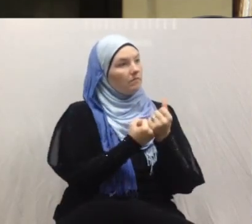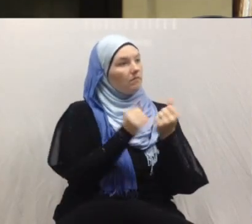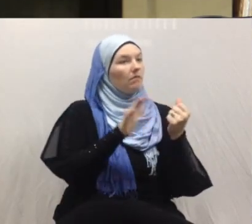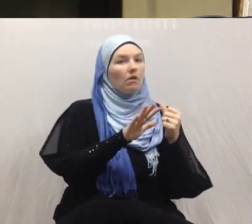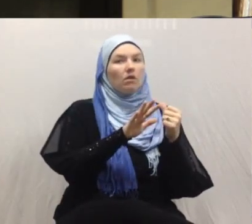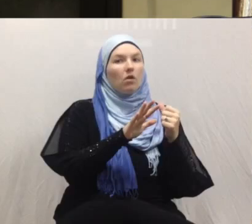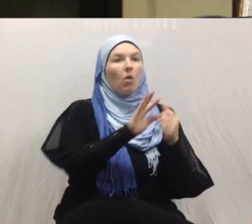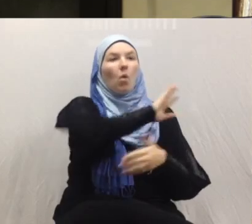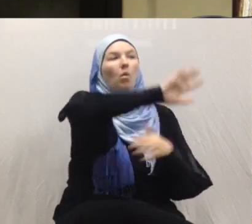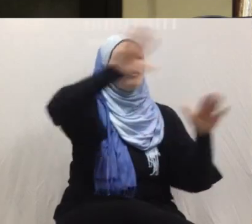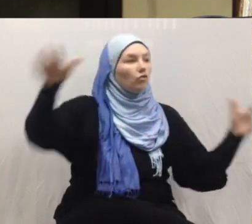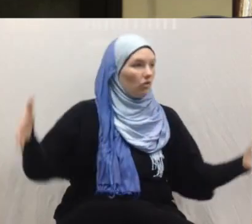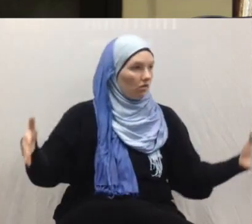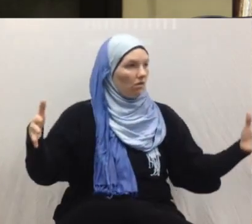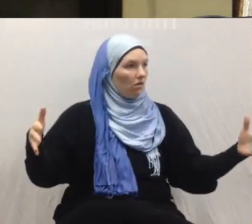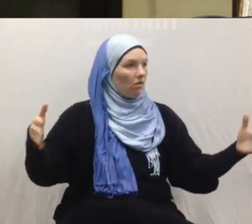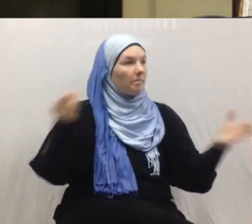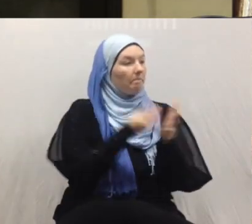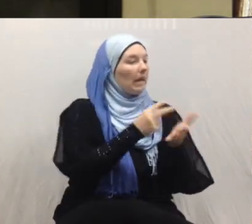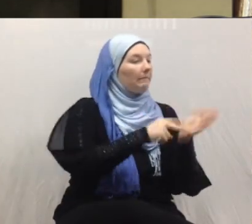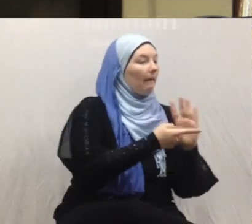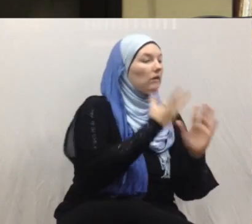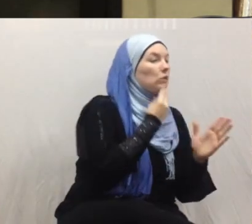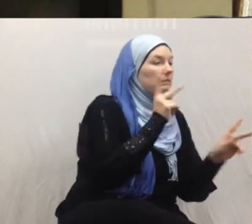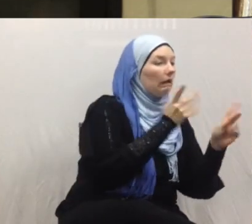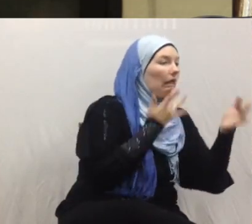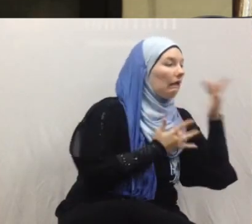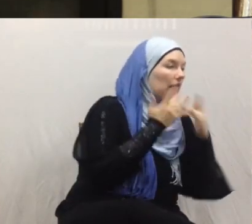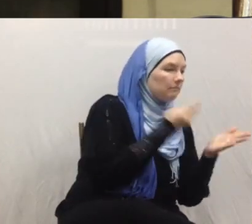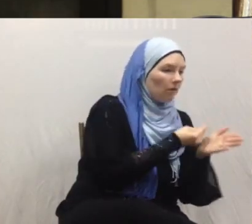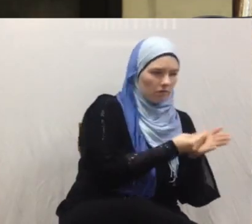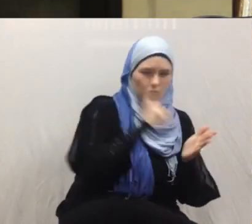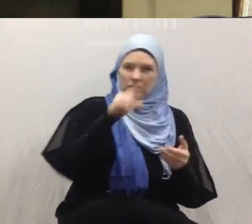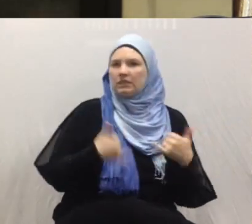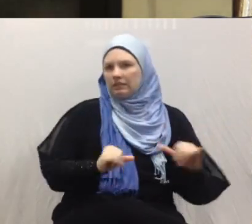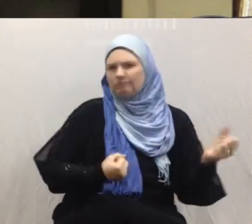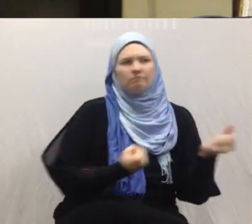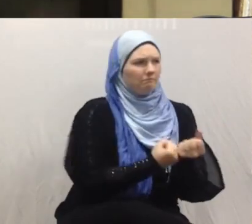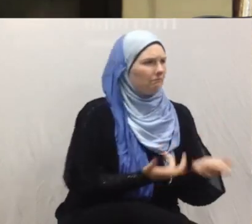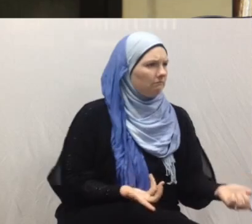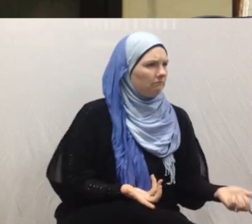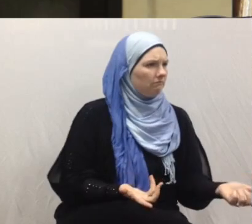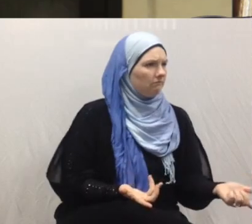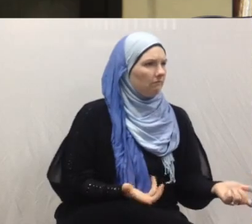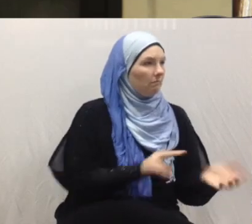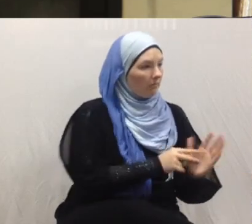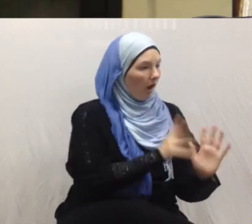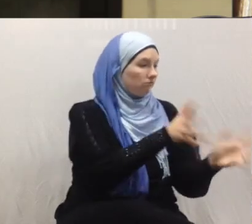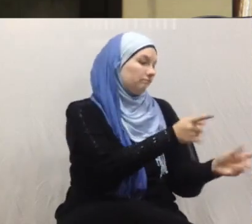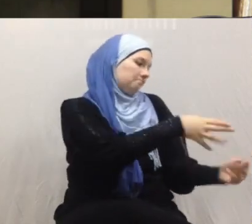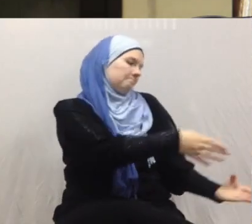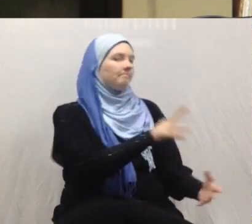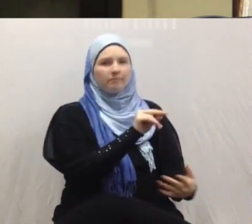overall treasury if needed. They must seek mutual advice and